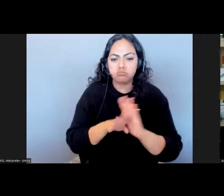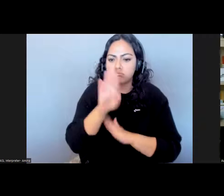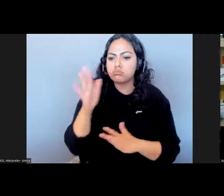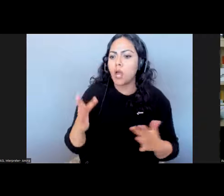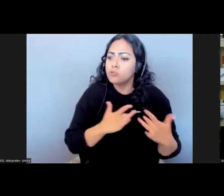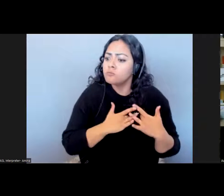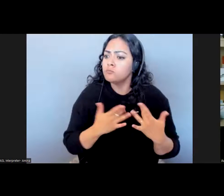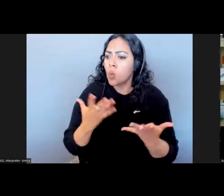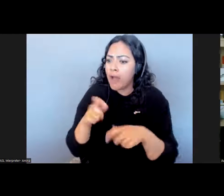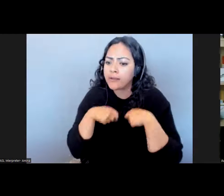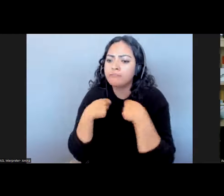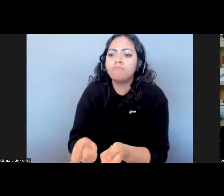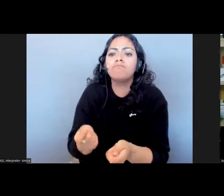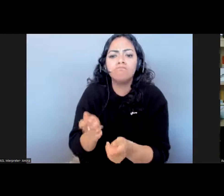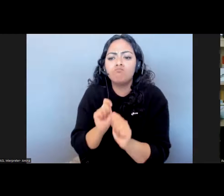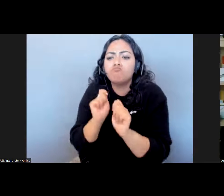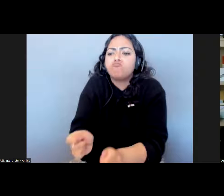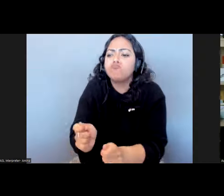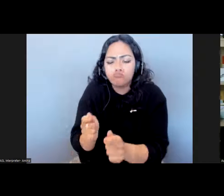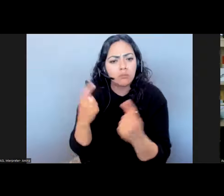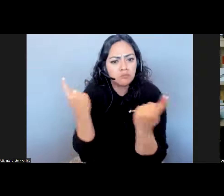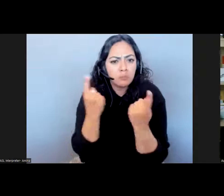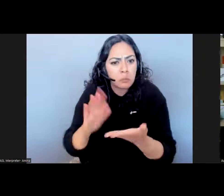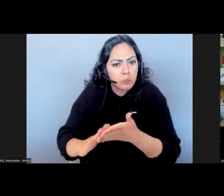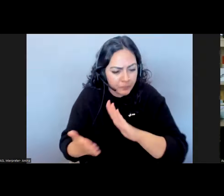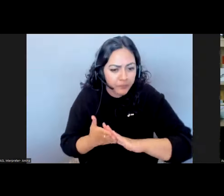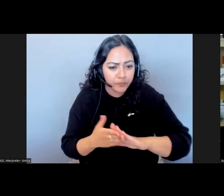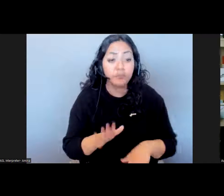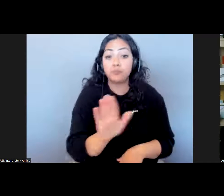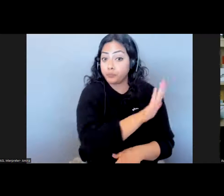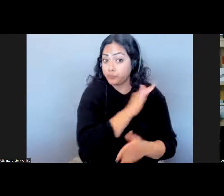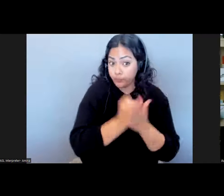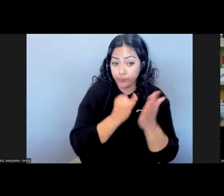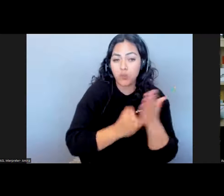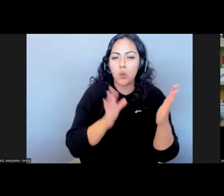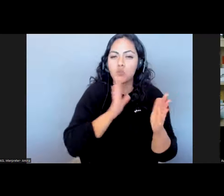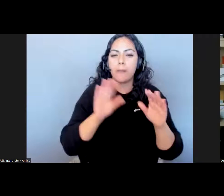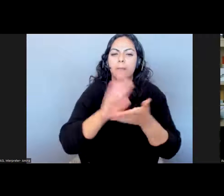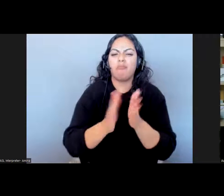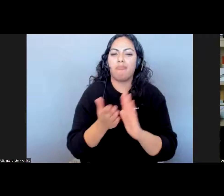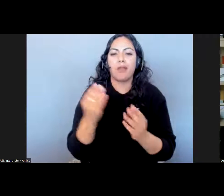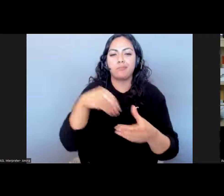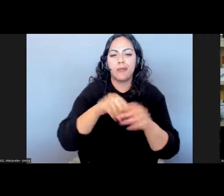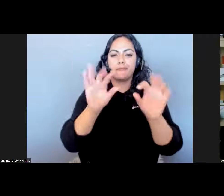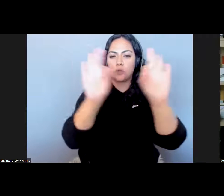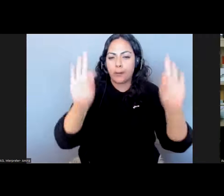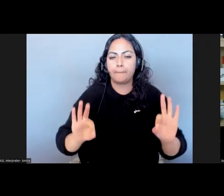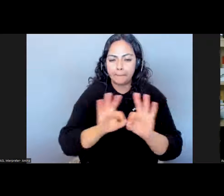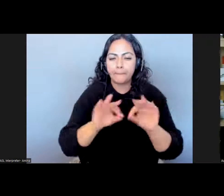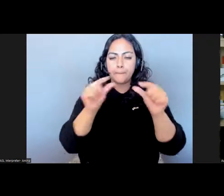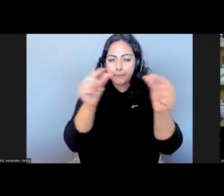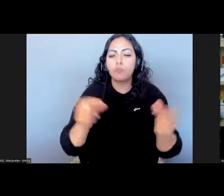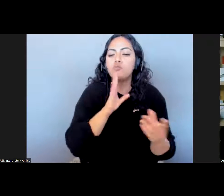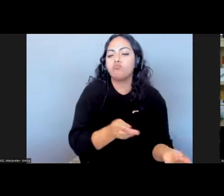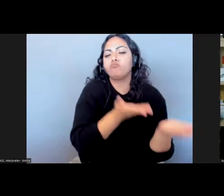is really great. So their artwork will be framed, and we'll be delivering that to a care home within the